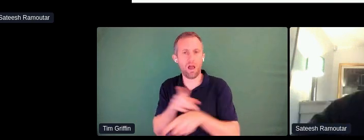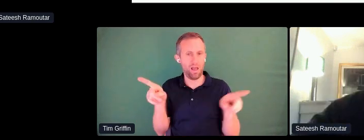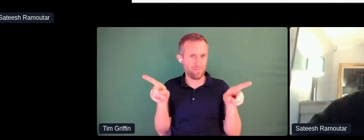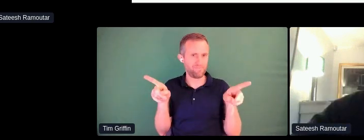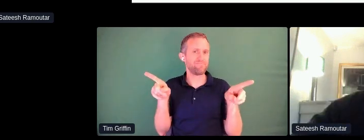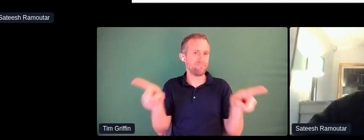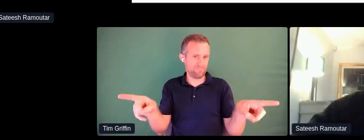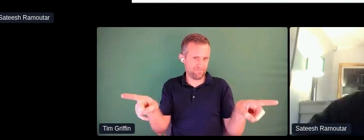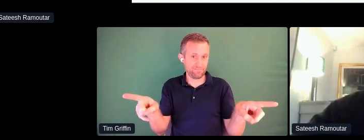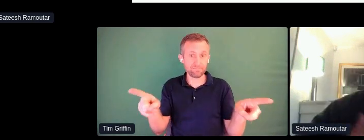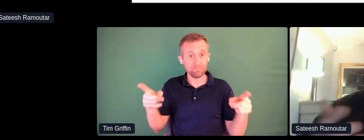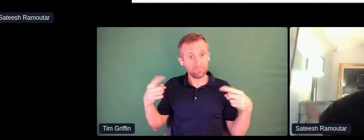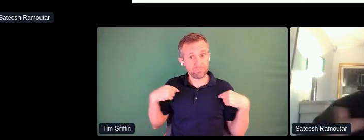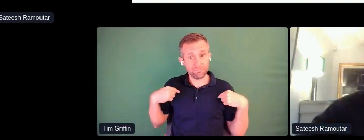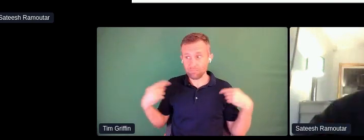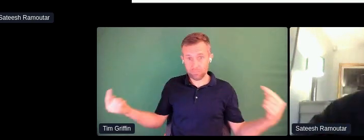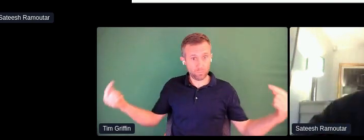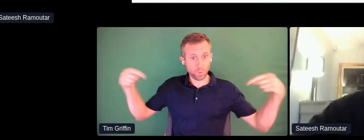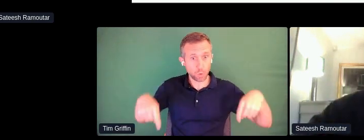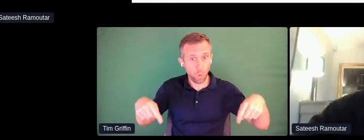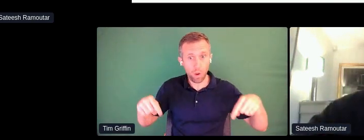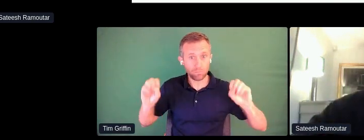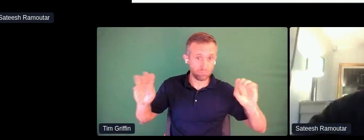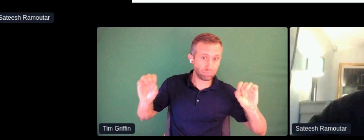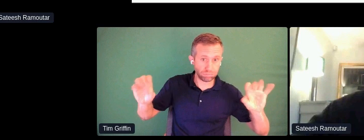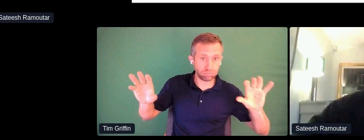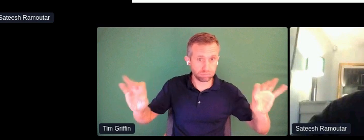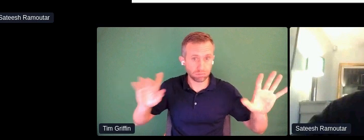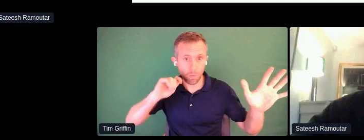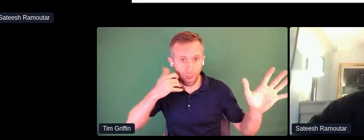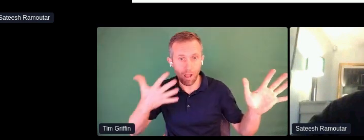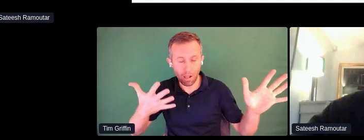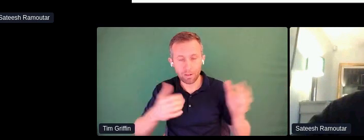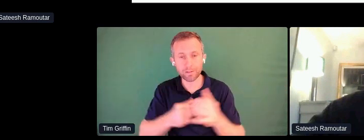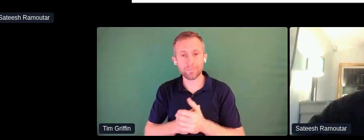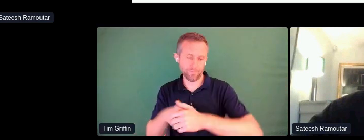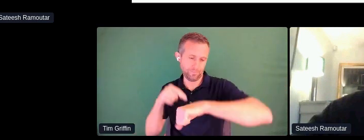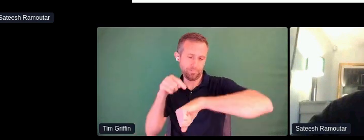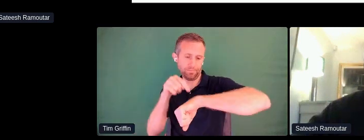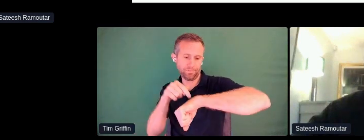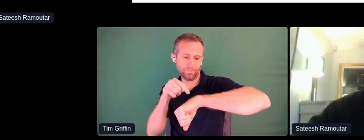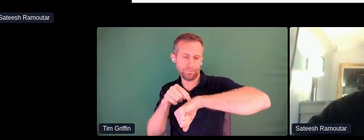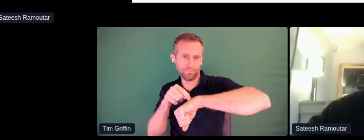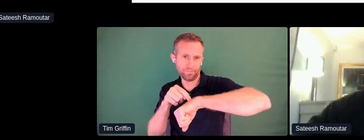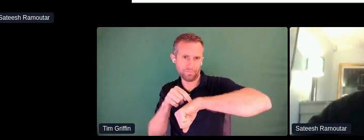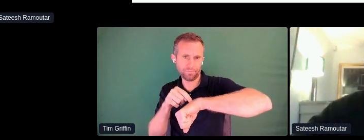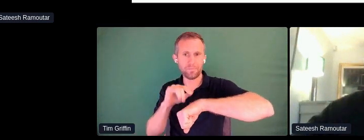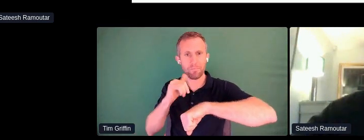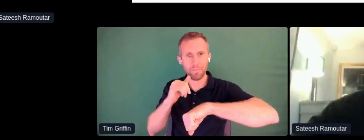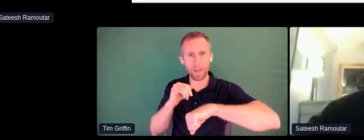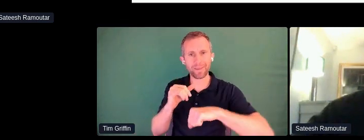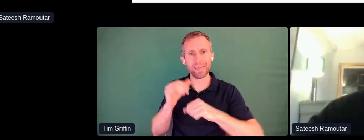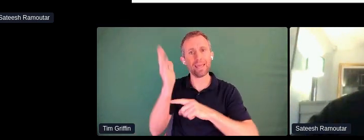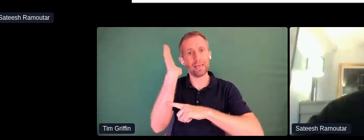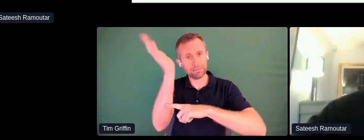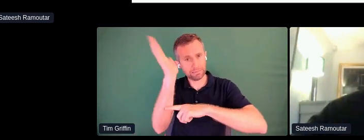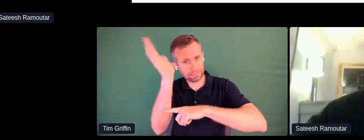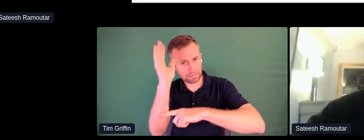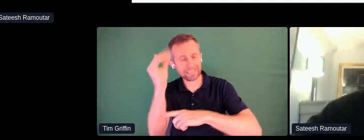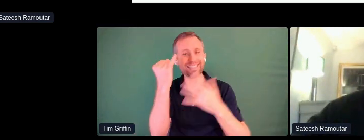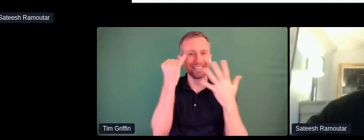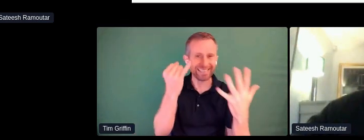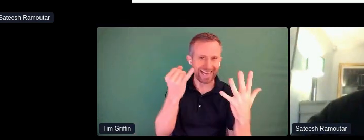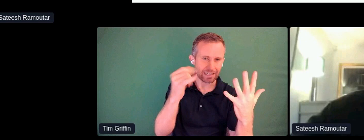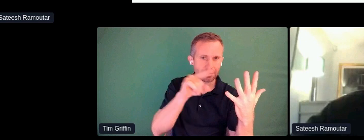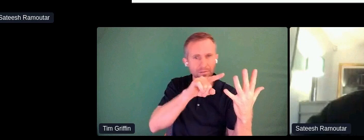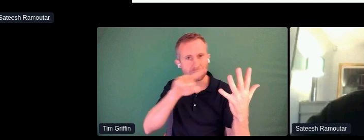the presentation. Just so you know, we've got about, I'd say about 6 or 7 minutes of presentation, a few